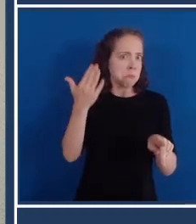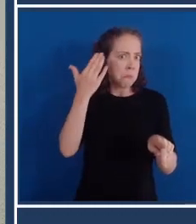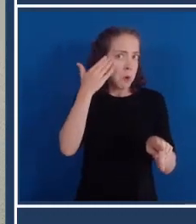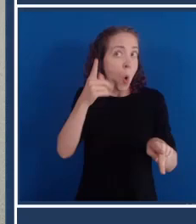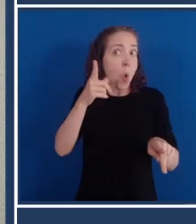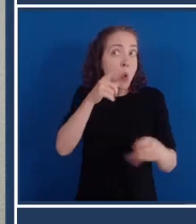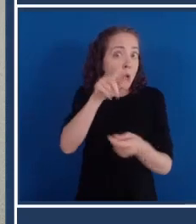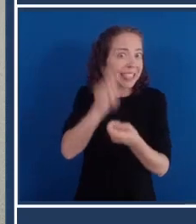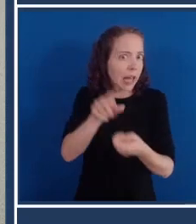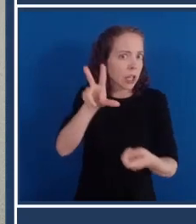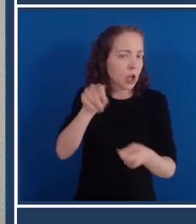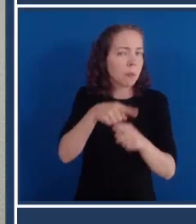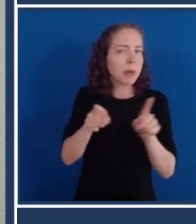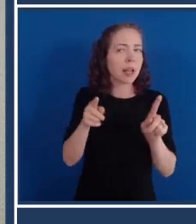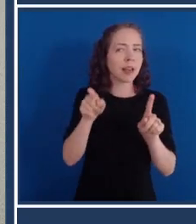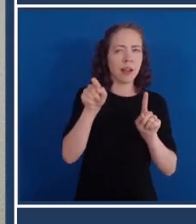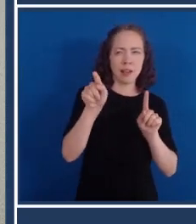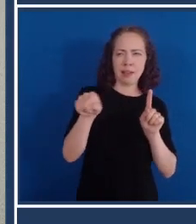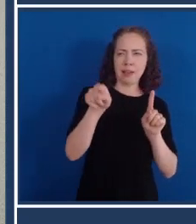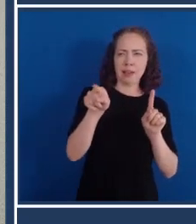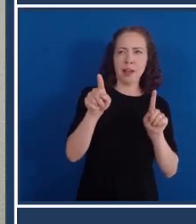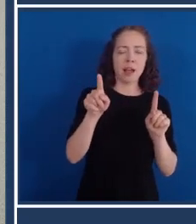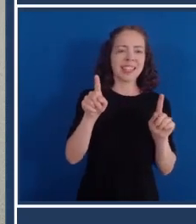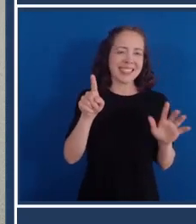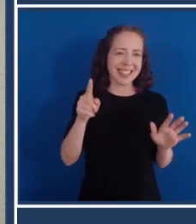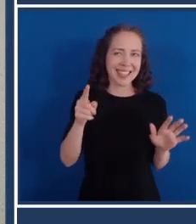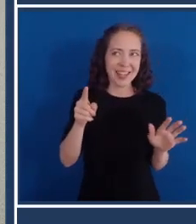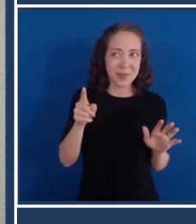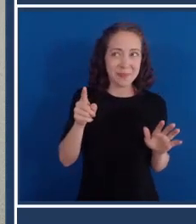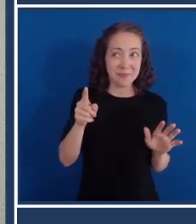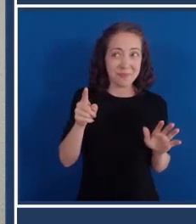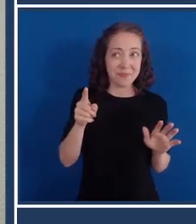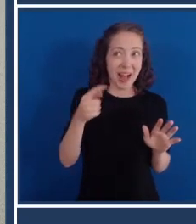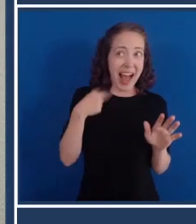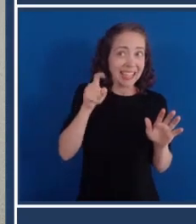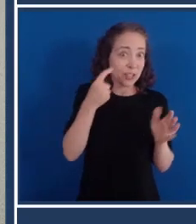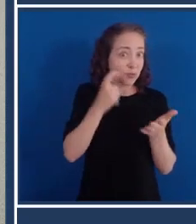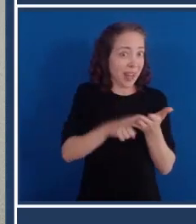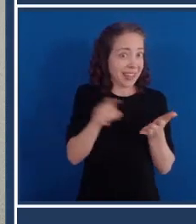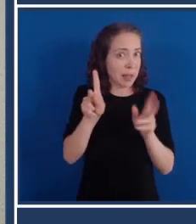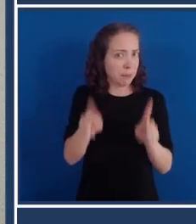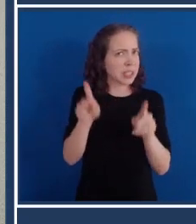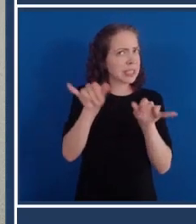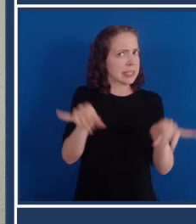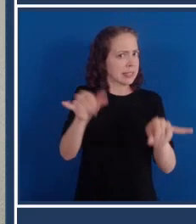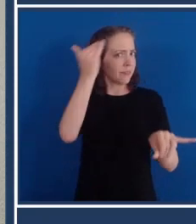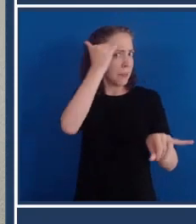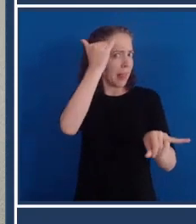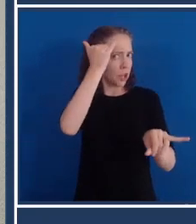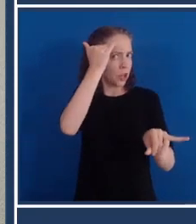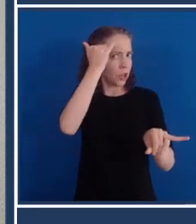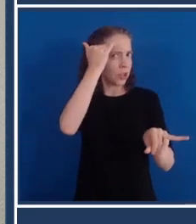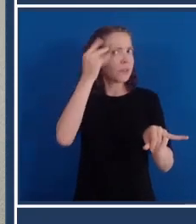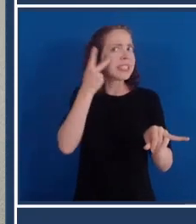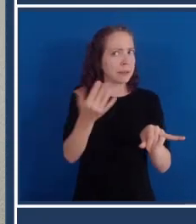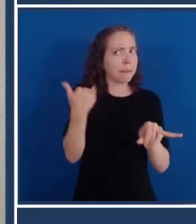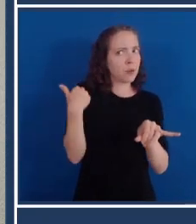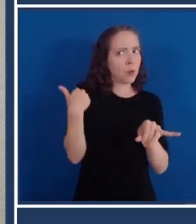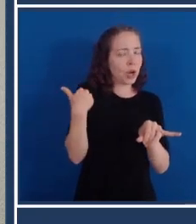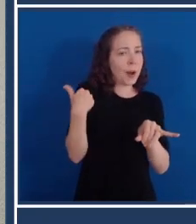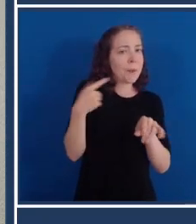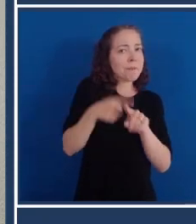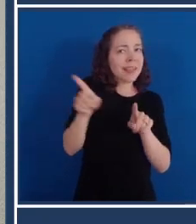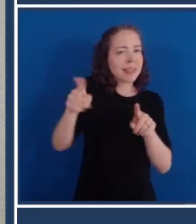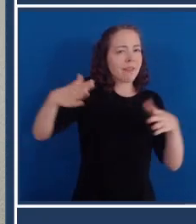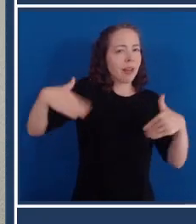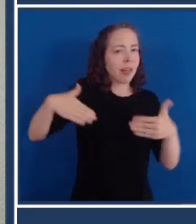person without their consent, which gives rise to a bit of a dilemma, and that's that increasing the privacy of the